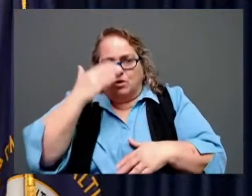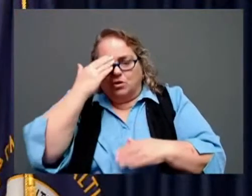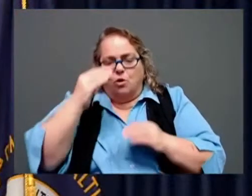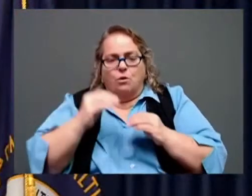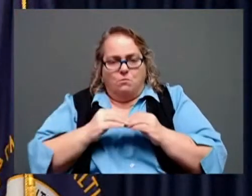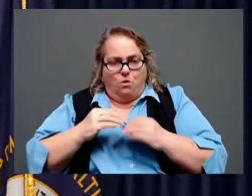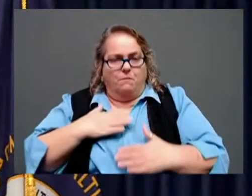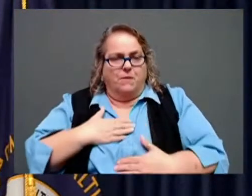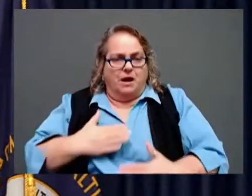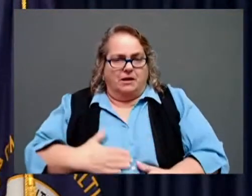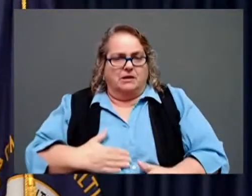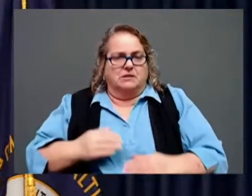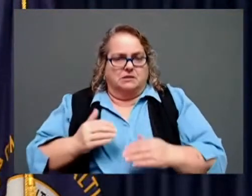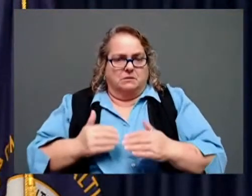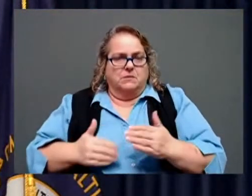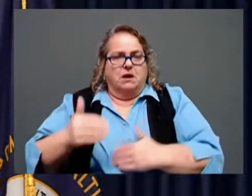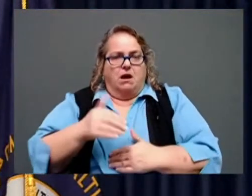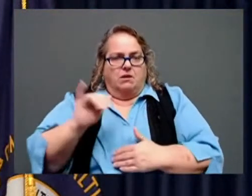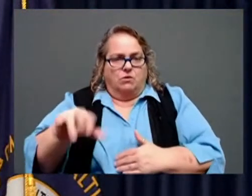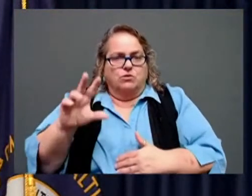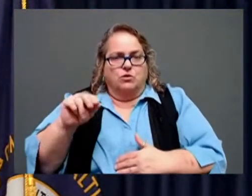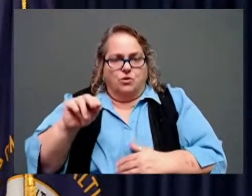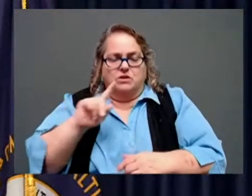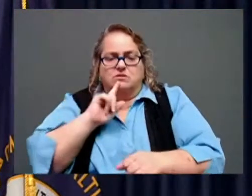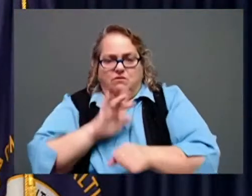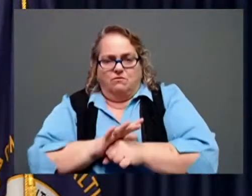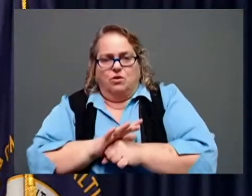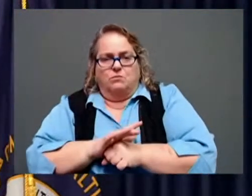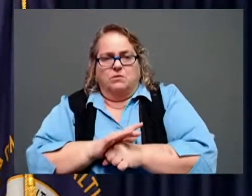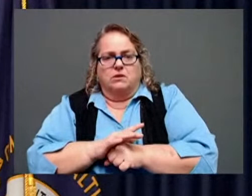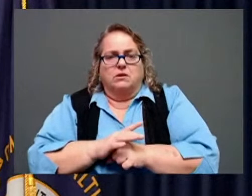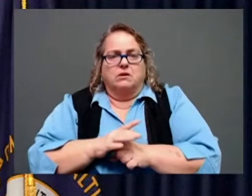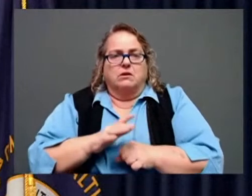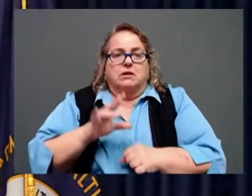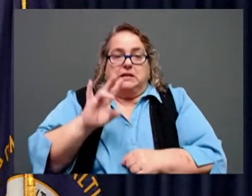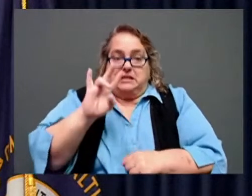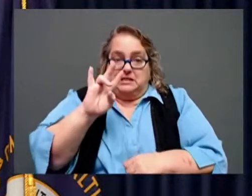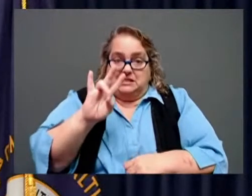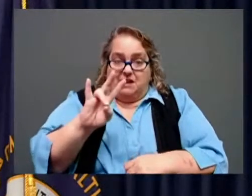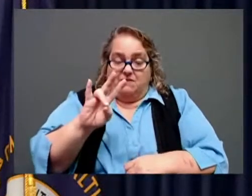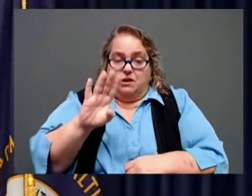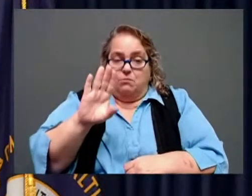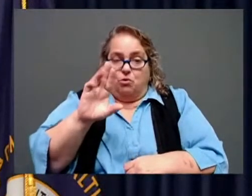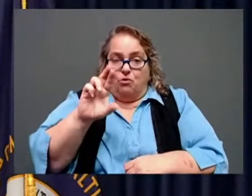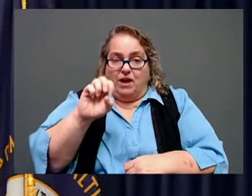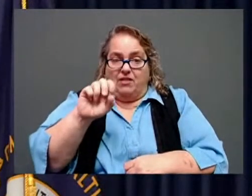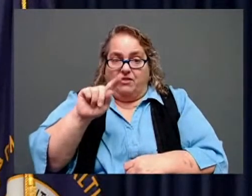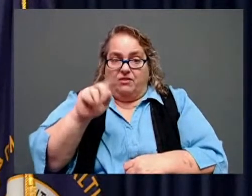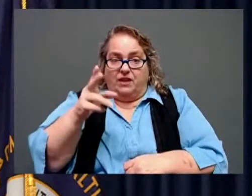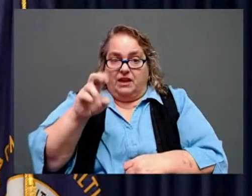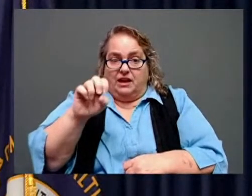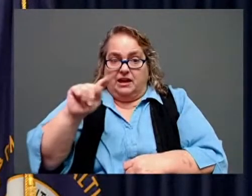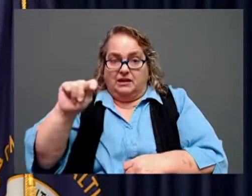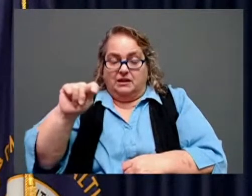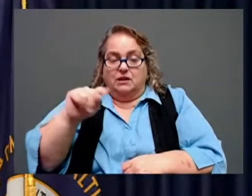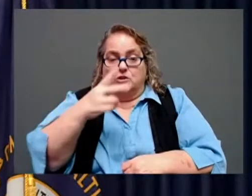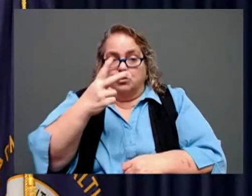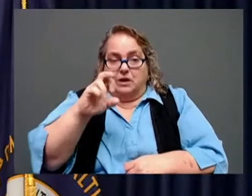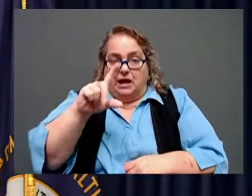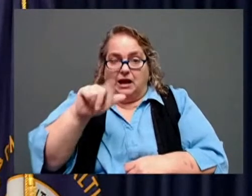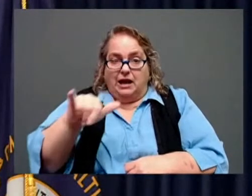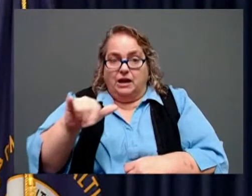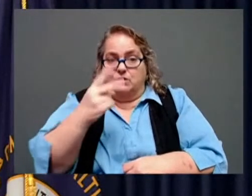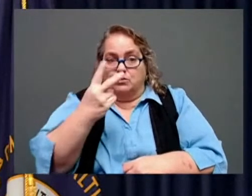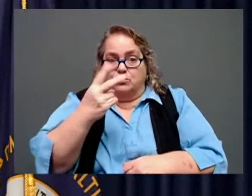these 30 confirmed. They break down as 7 in Breathitt, 2 in Clay, 16